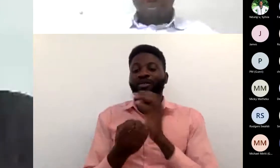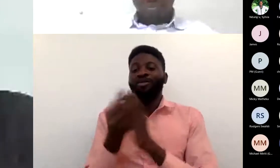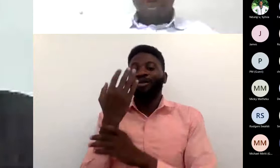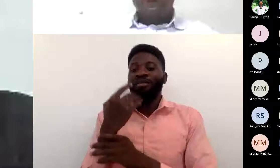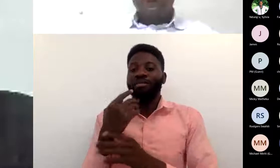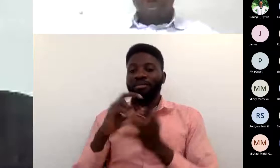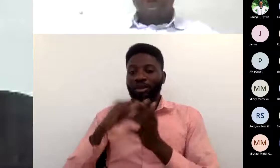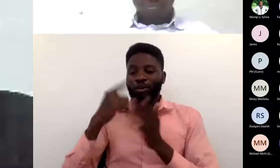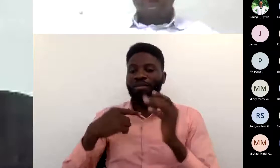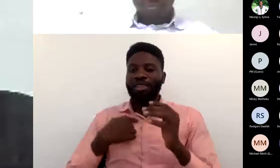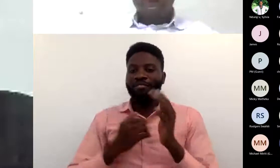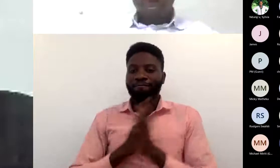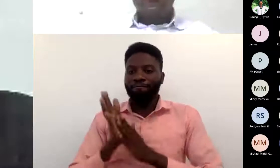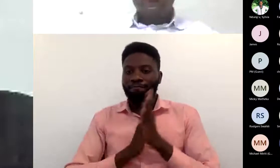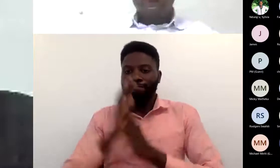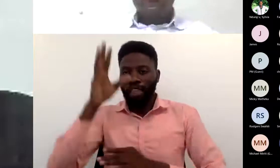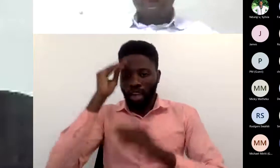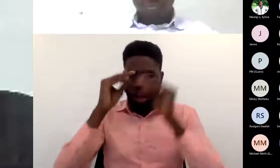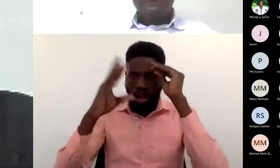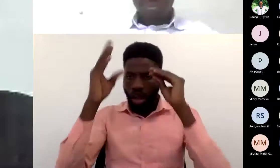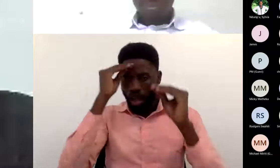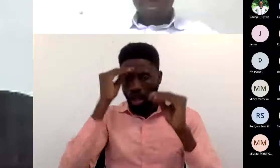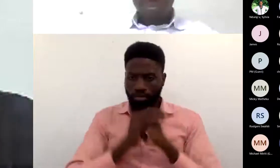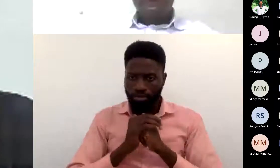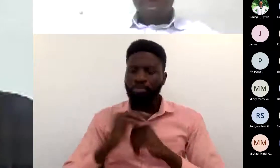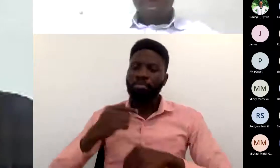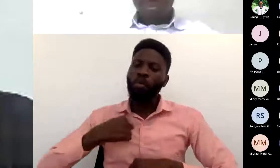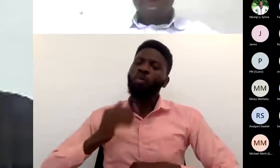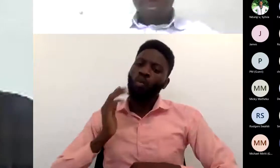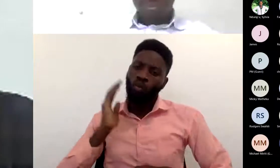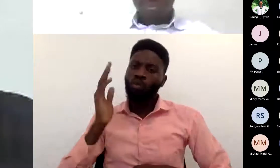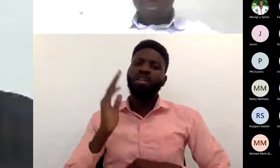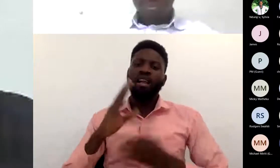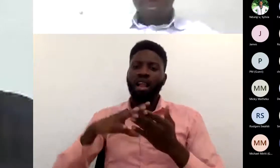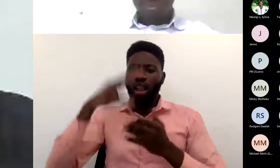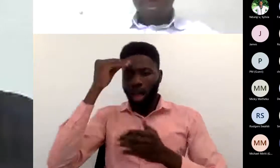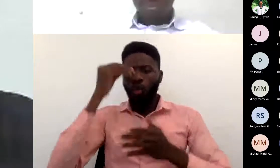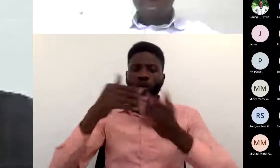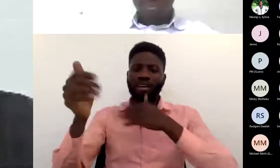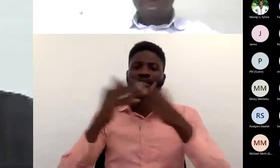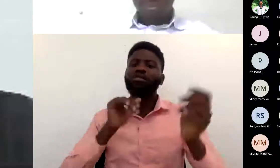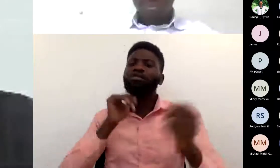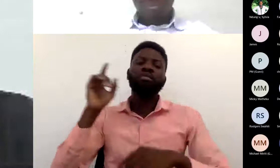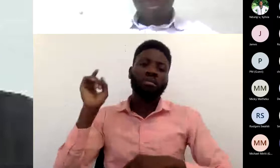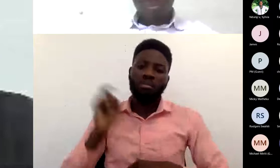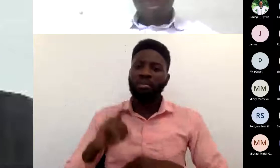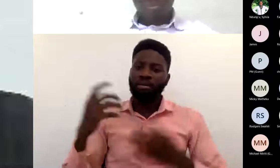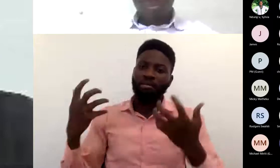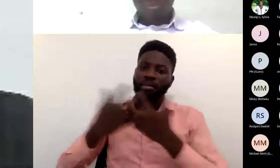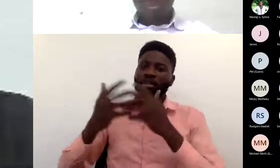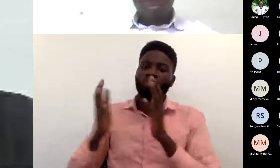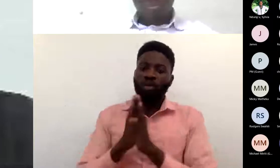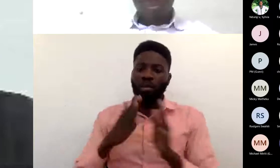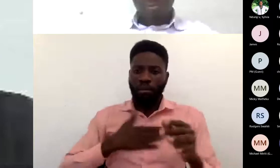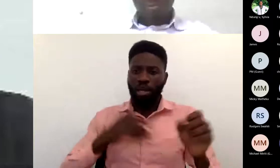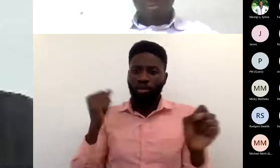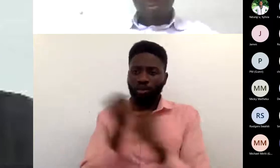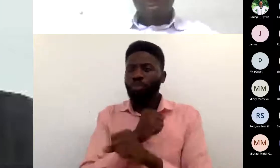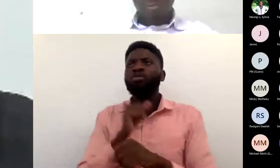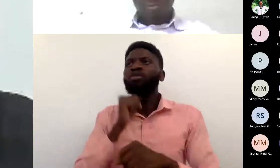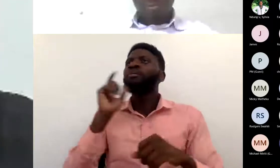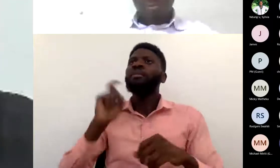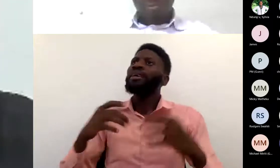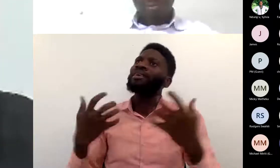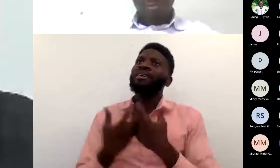eager to learn, right? I will learn whatever it is. It doesn't have to be aligned to my current job. It doesn't have to